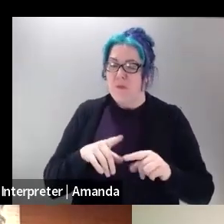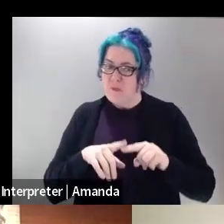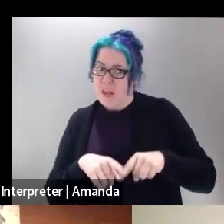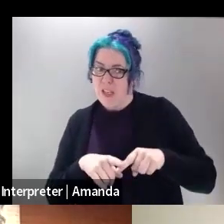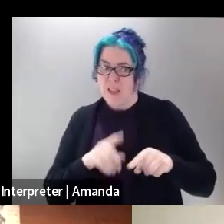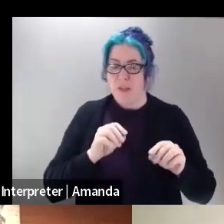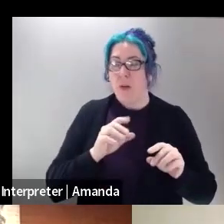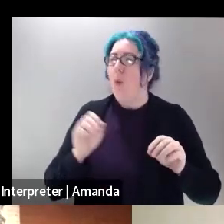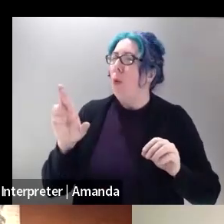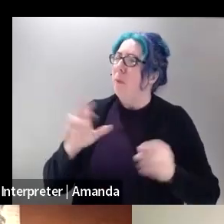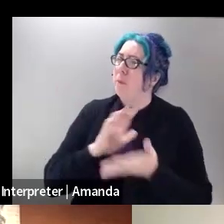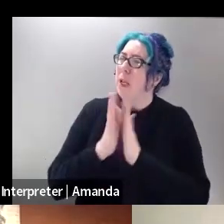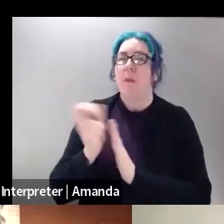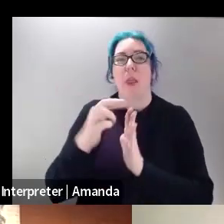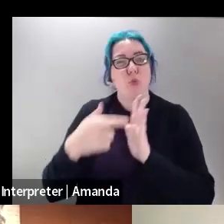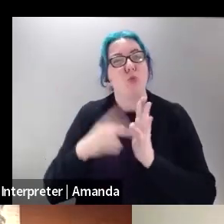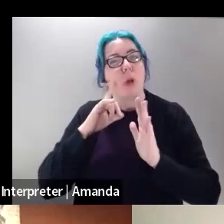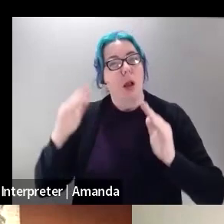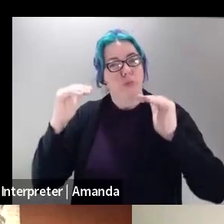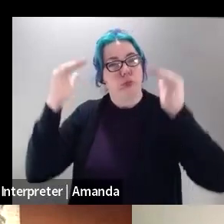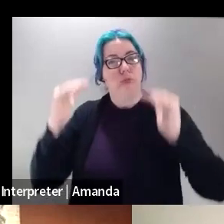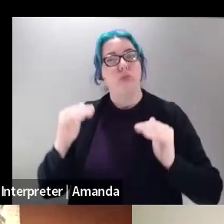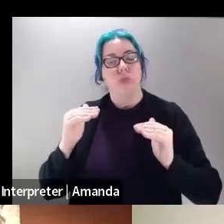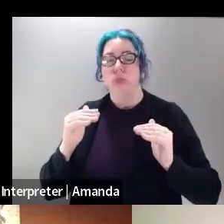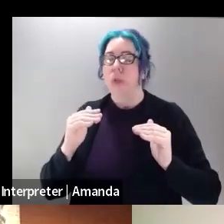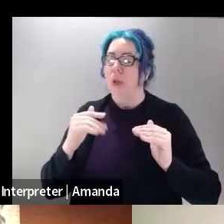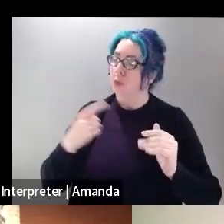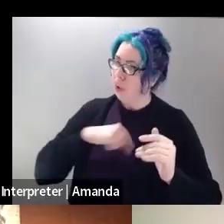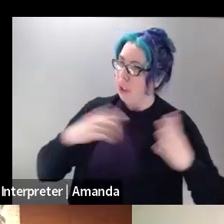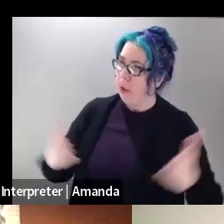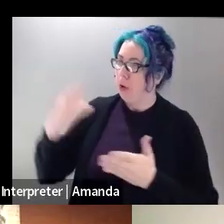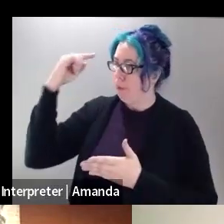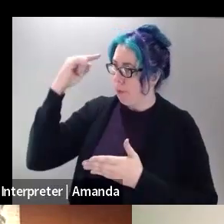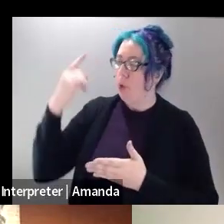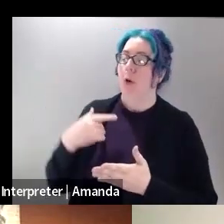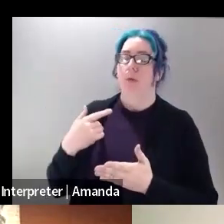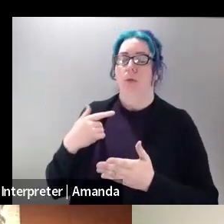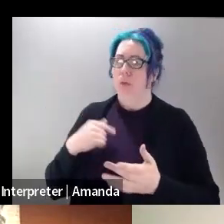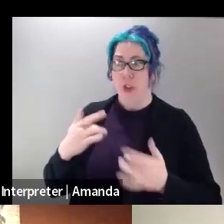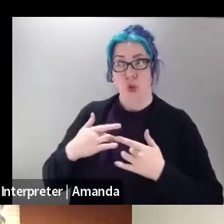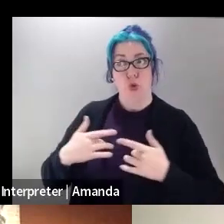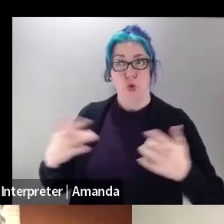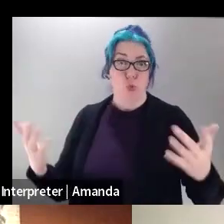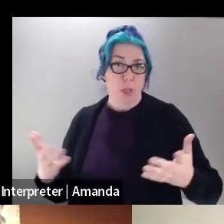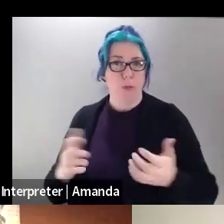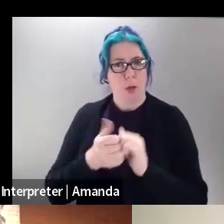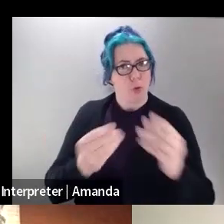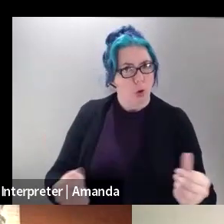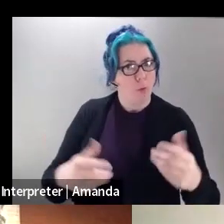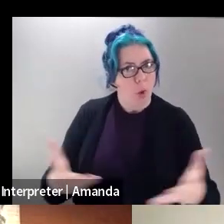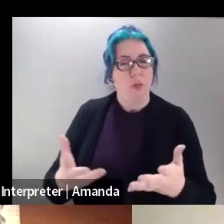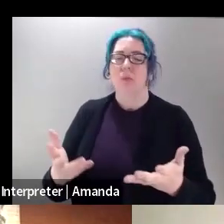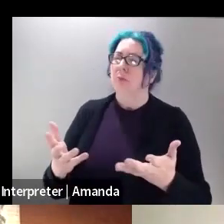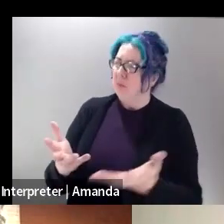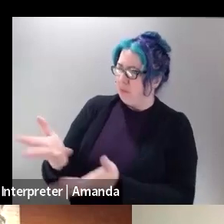here, why we're now? This is what some of the things we're worried about, and this is some of the things we need. How Yeah, I close to think, the final outcome